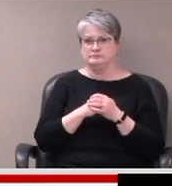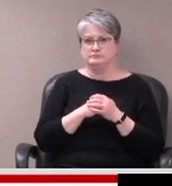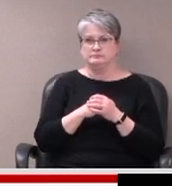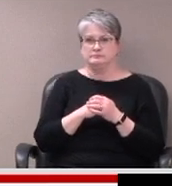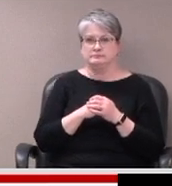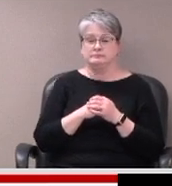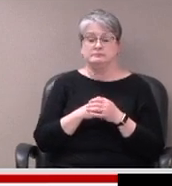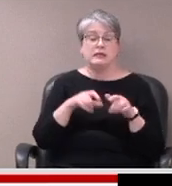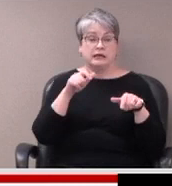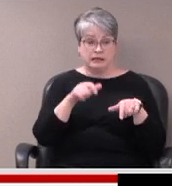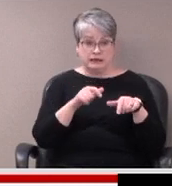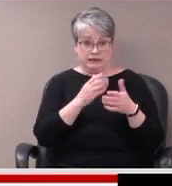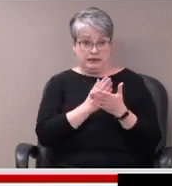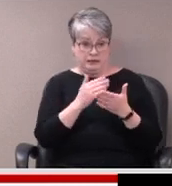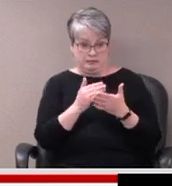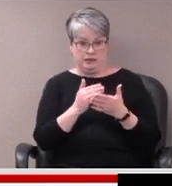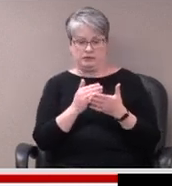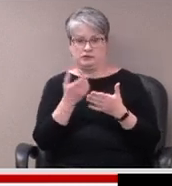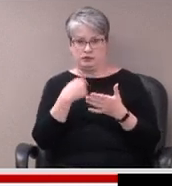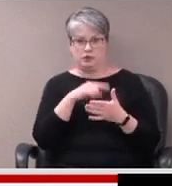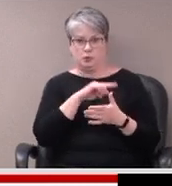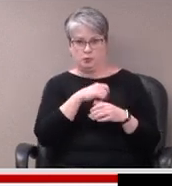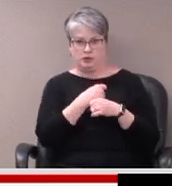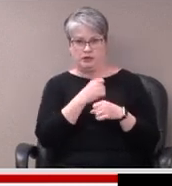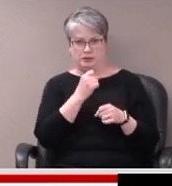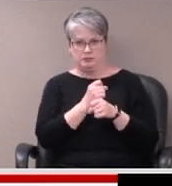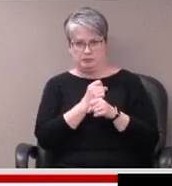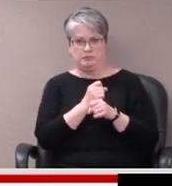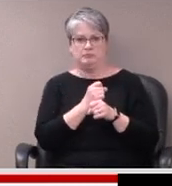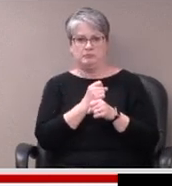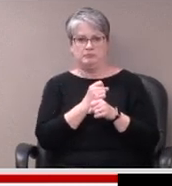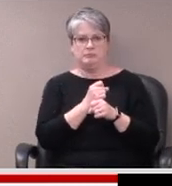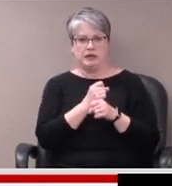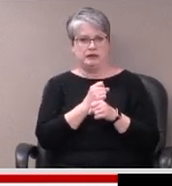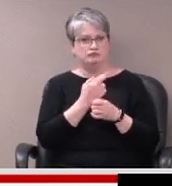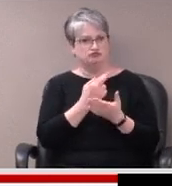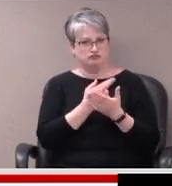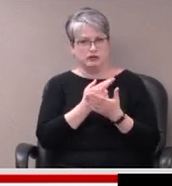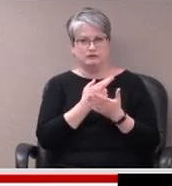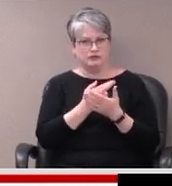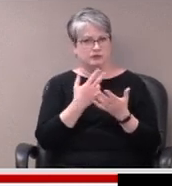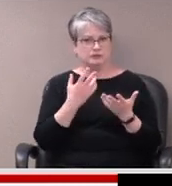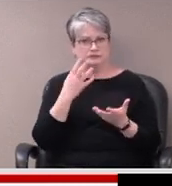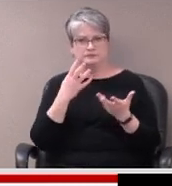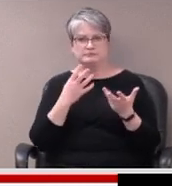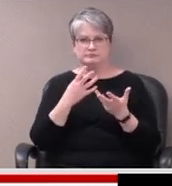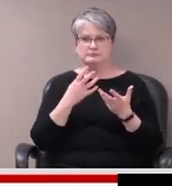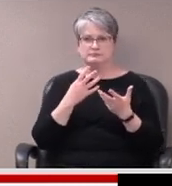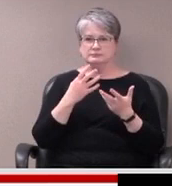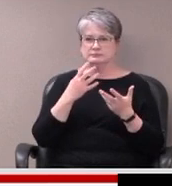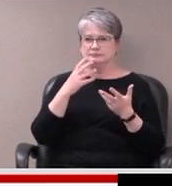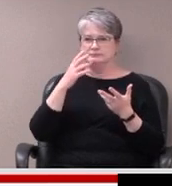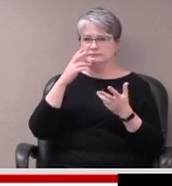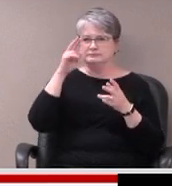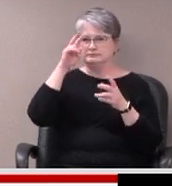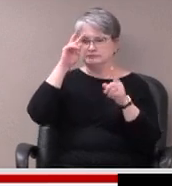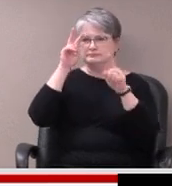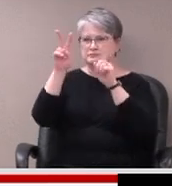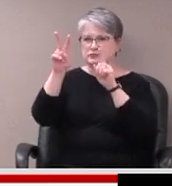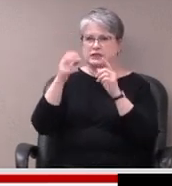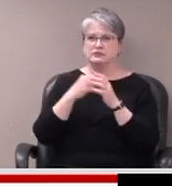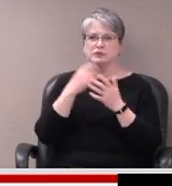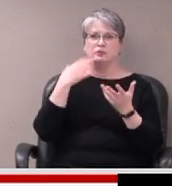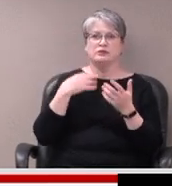Within this budget, we have made several revenue assumptions. We have assumed that the board